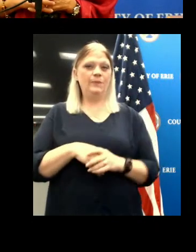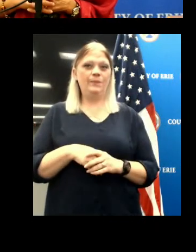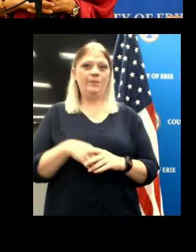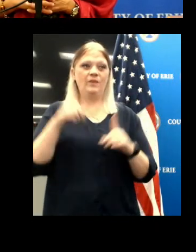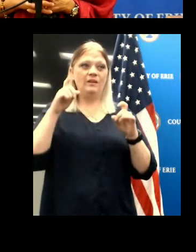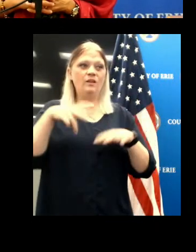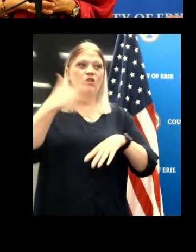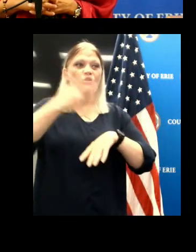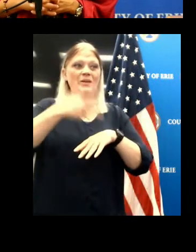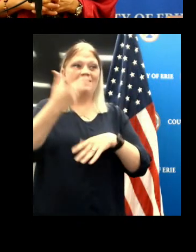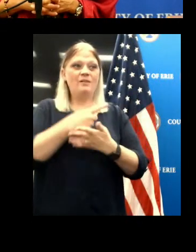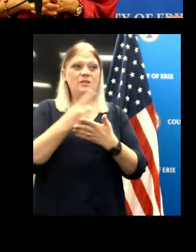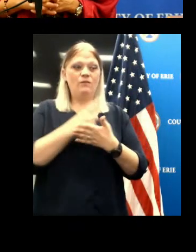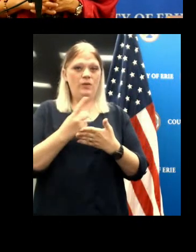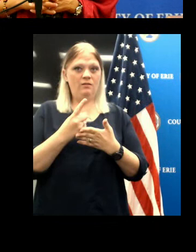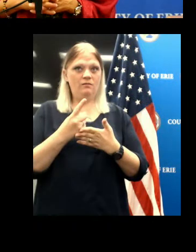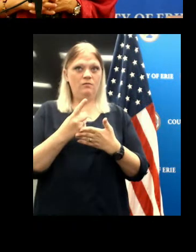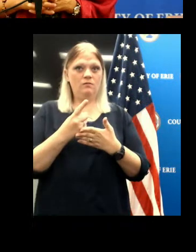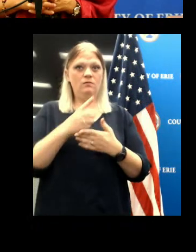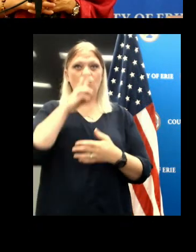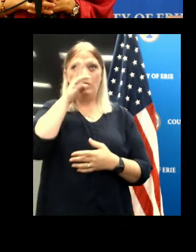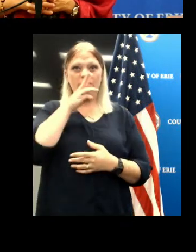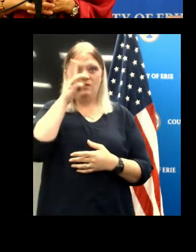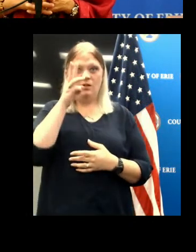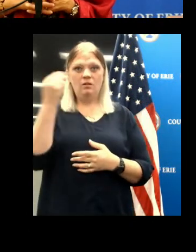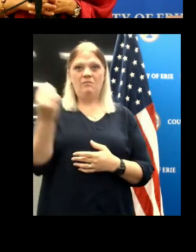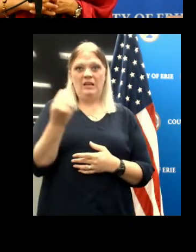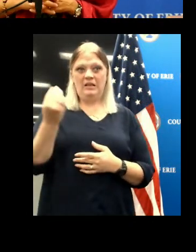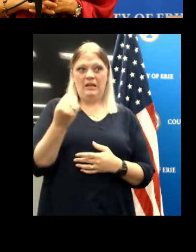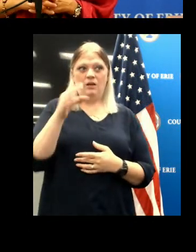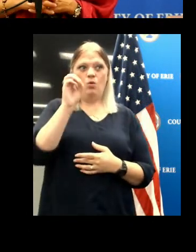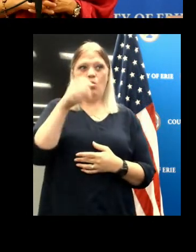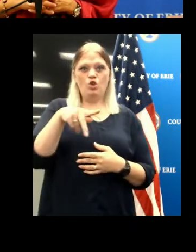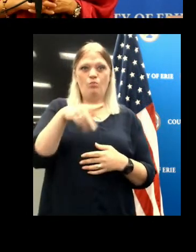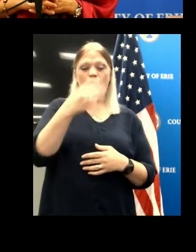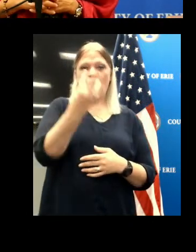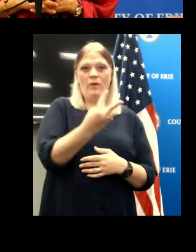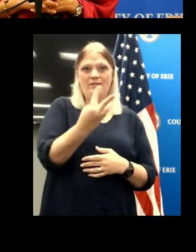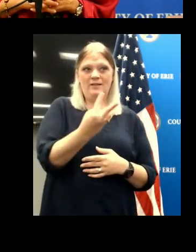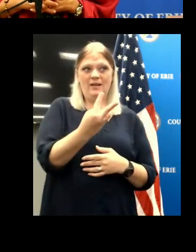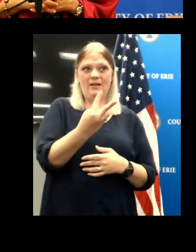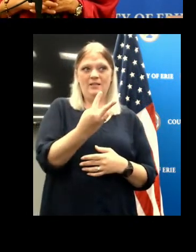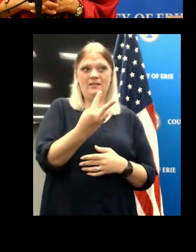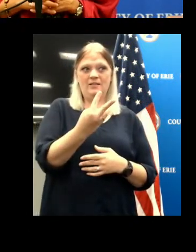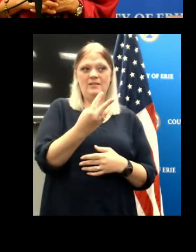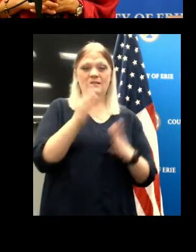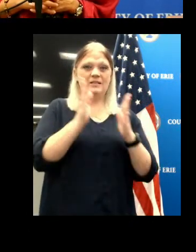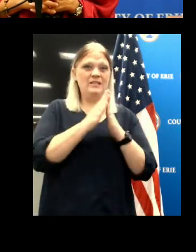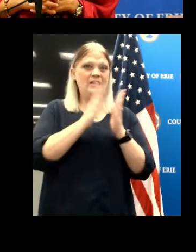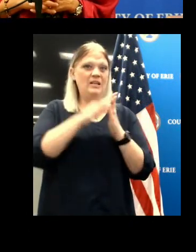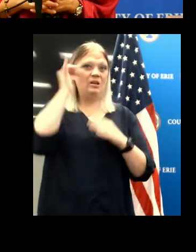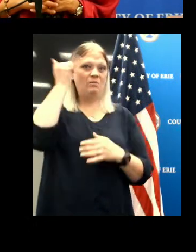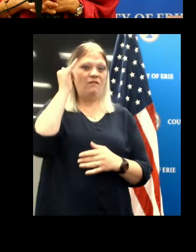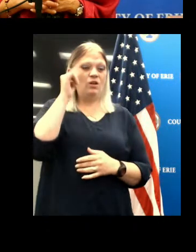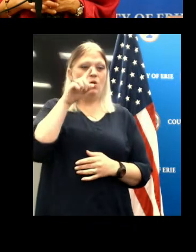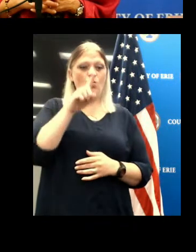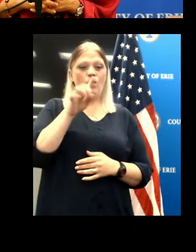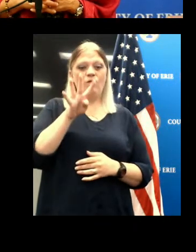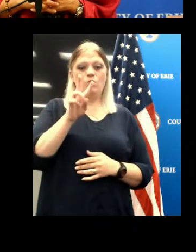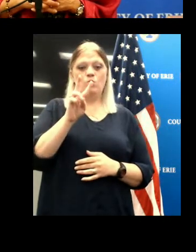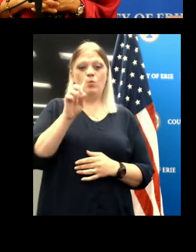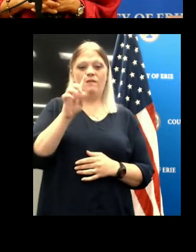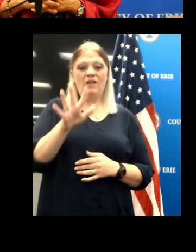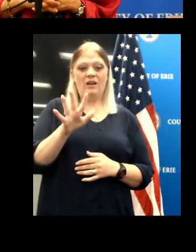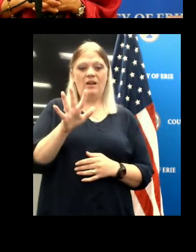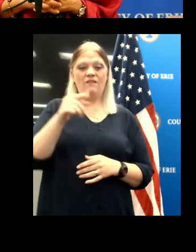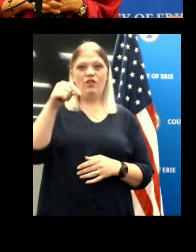testing 3 times weekly. We're in Williamsville on Mondays, Orchard Park on Wednesdays, and in the city of Buffalo at 14215